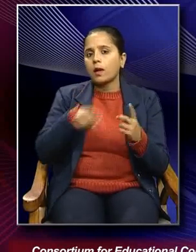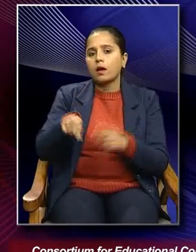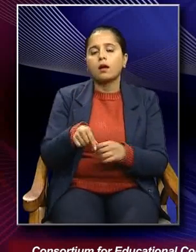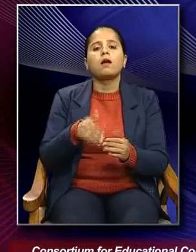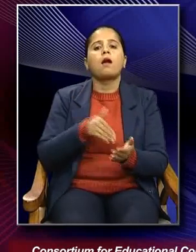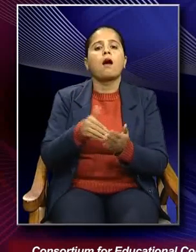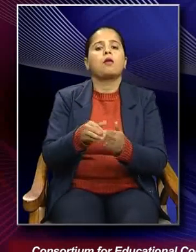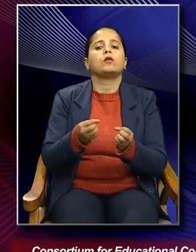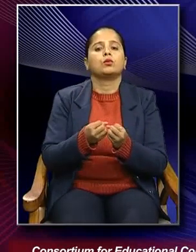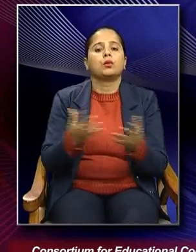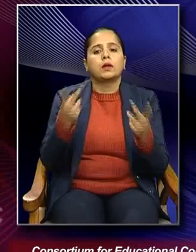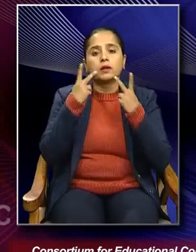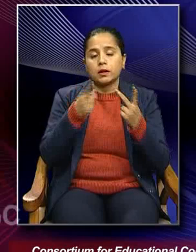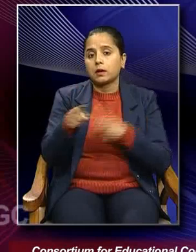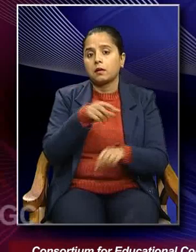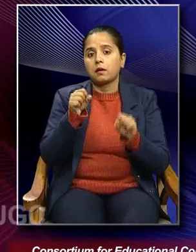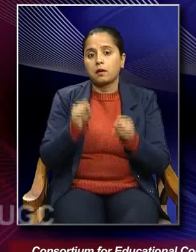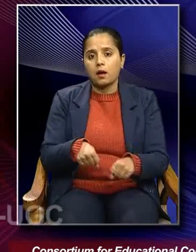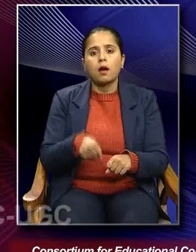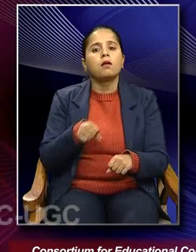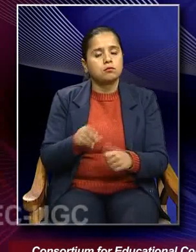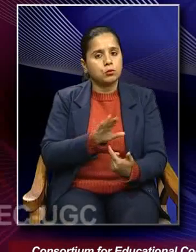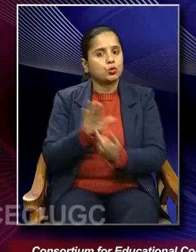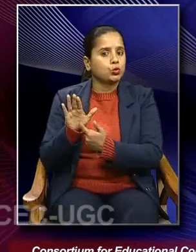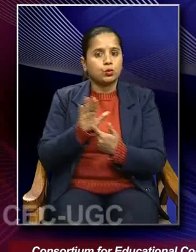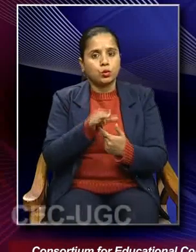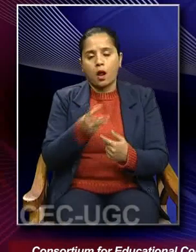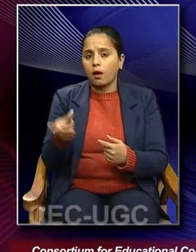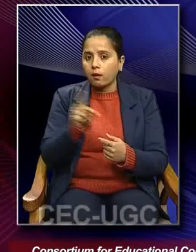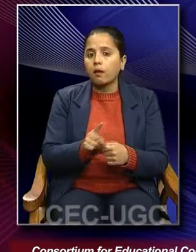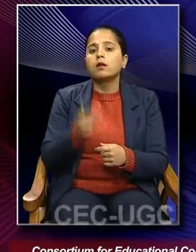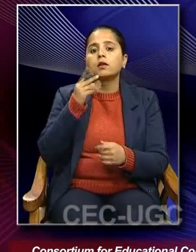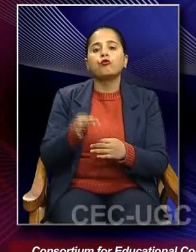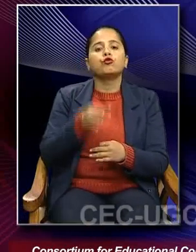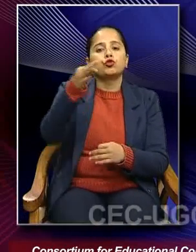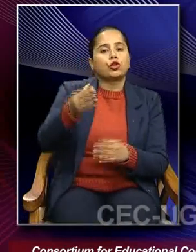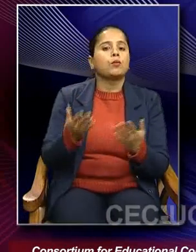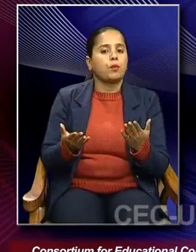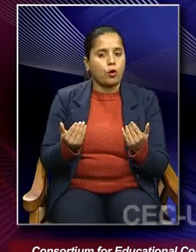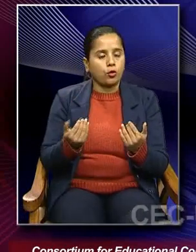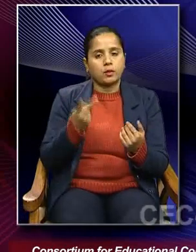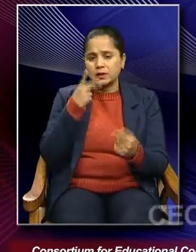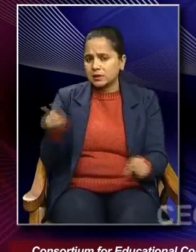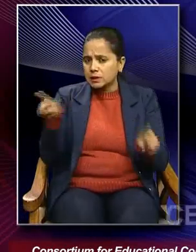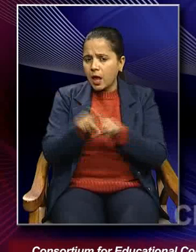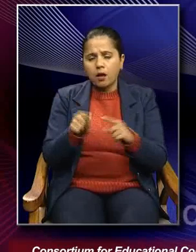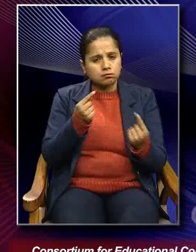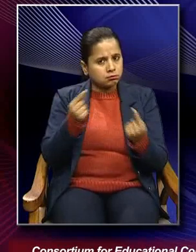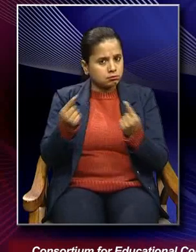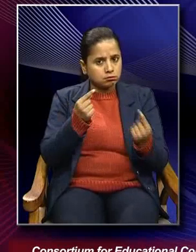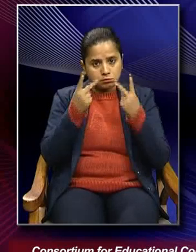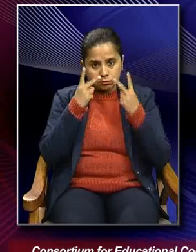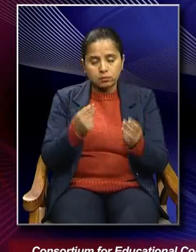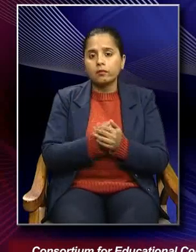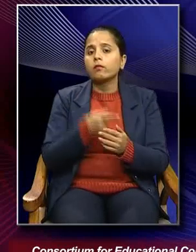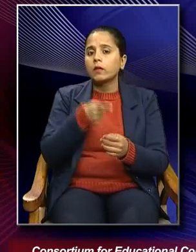pattern which can then be performed again in the future in the same manner and